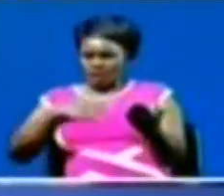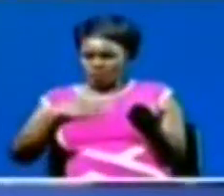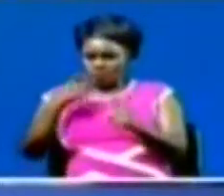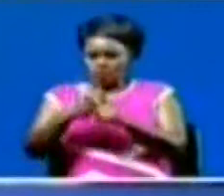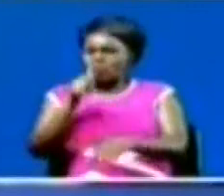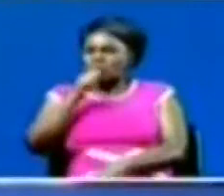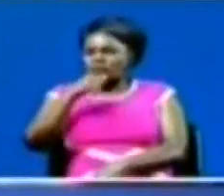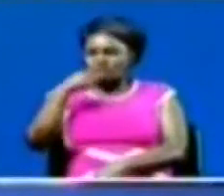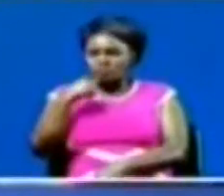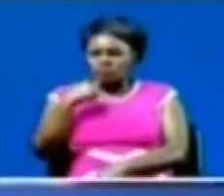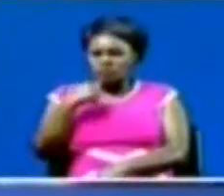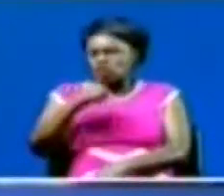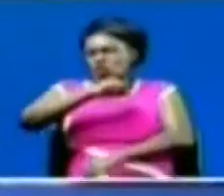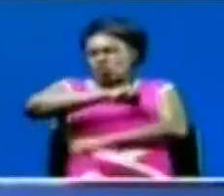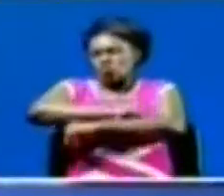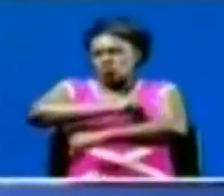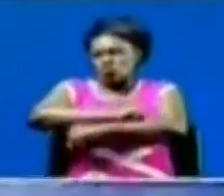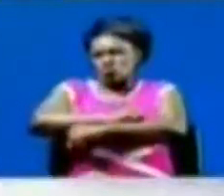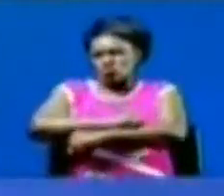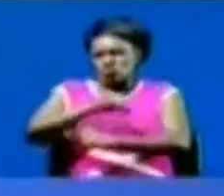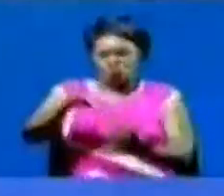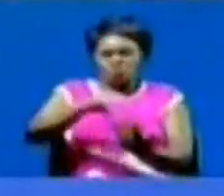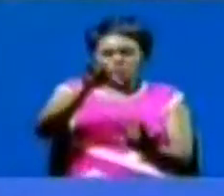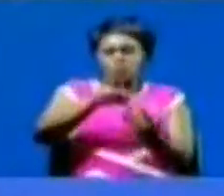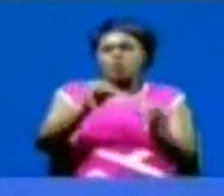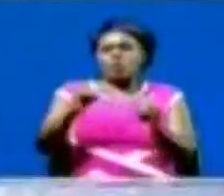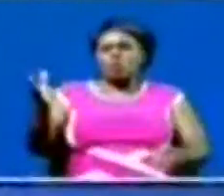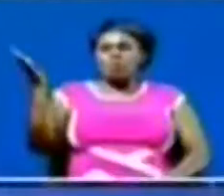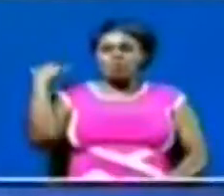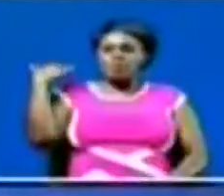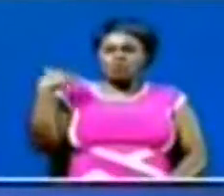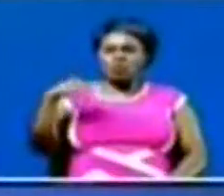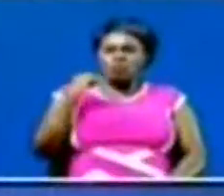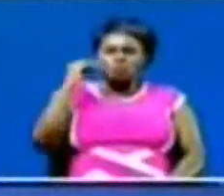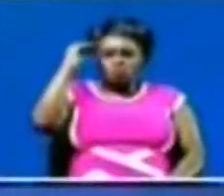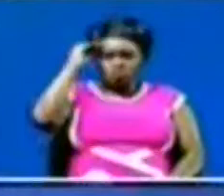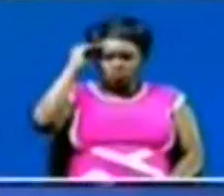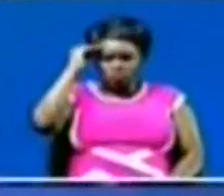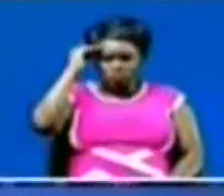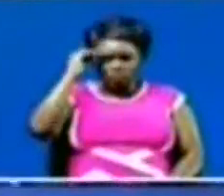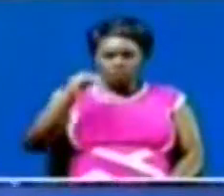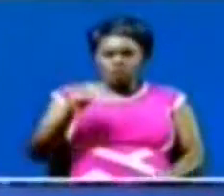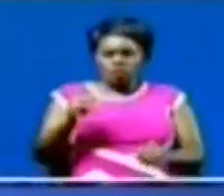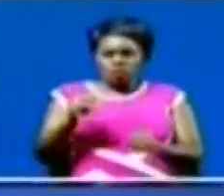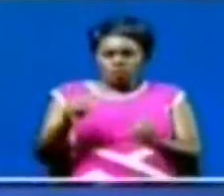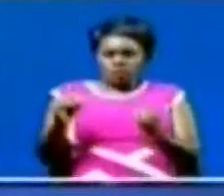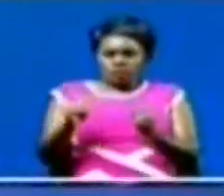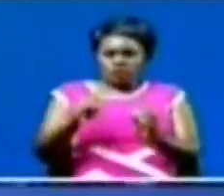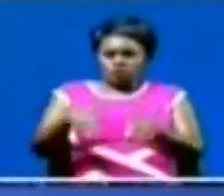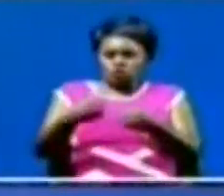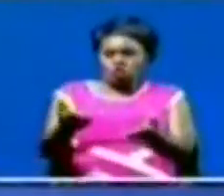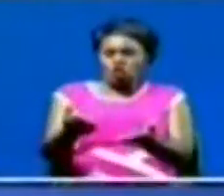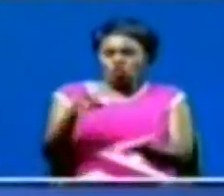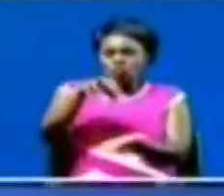especially being taken to the schools even they did not select. Previously, some principals reportedly sold vacant Form 1 slots to the highest